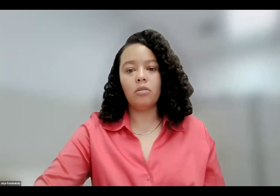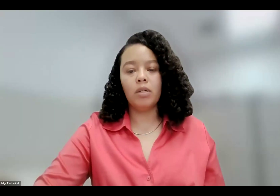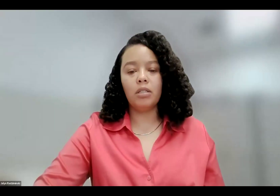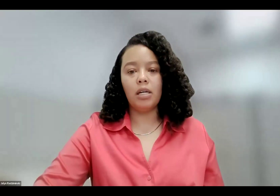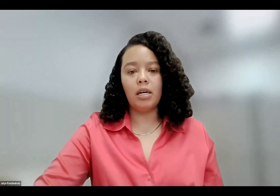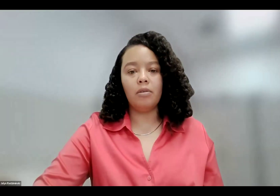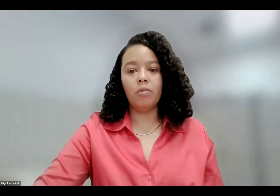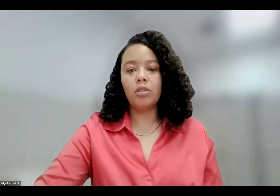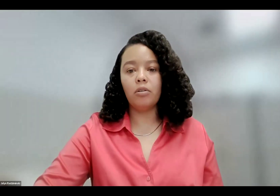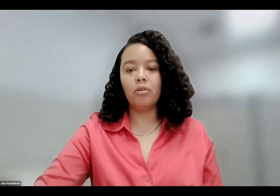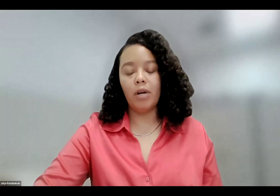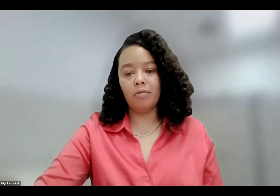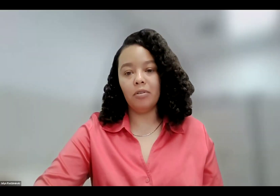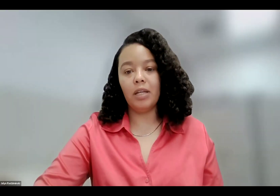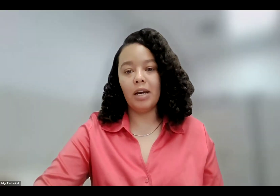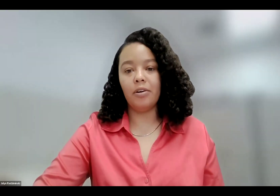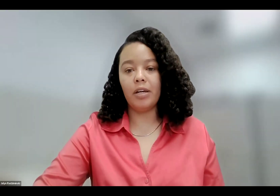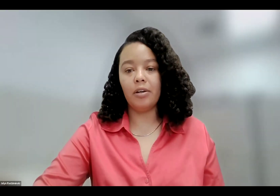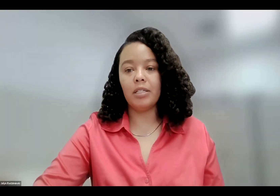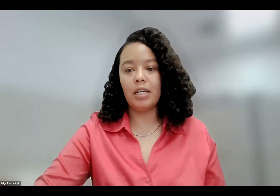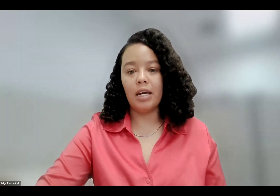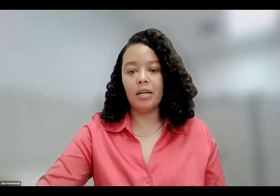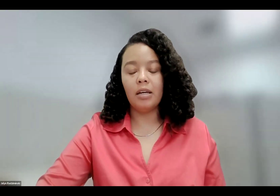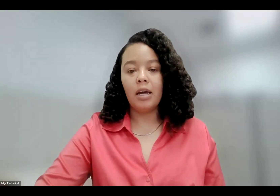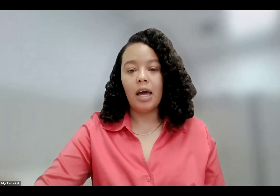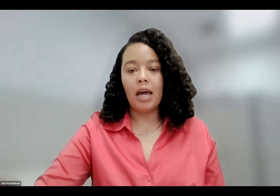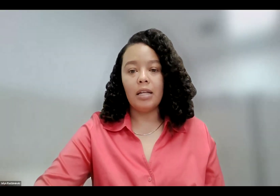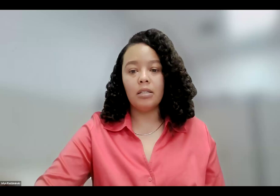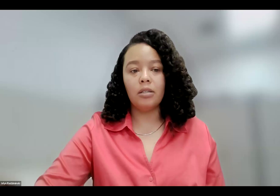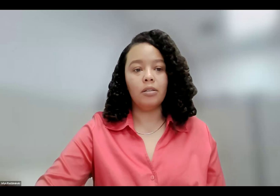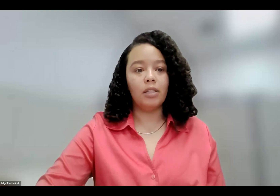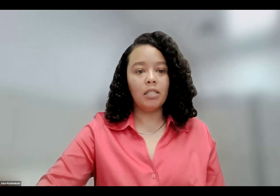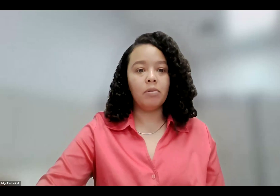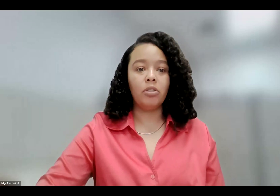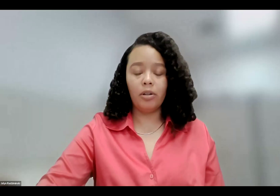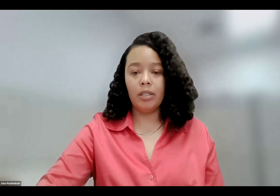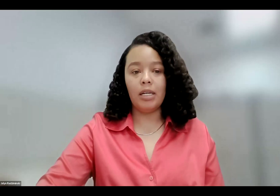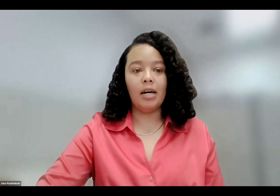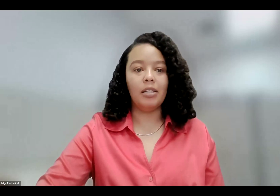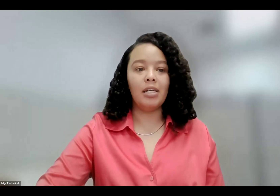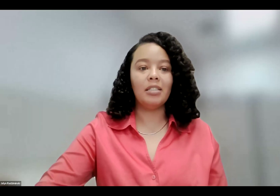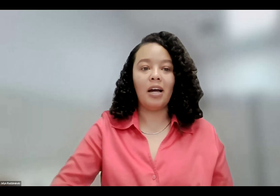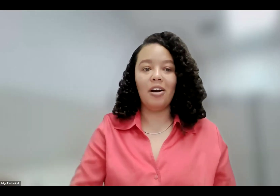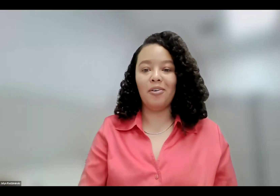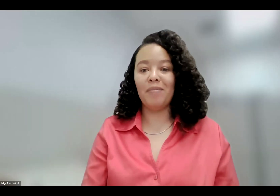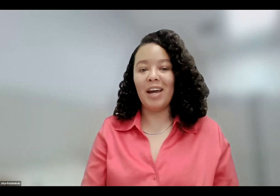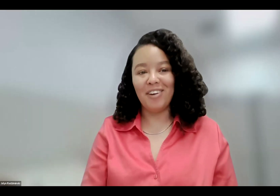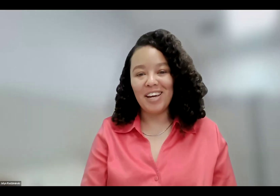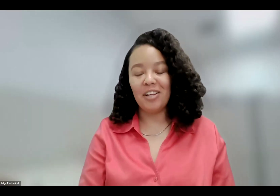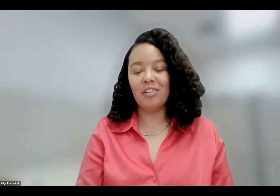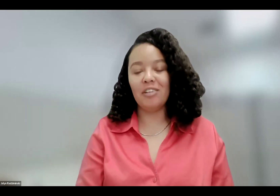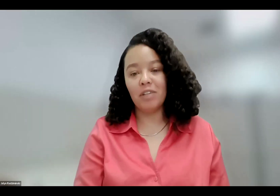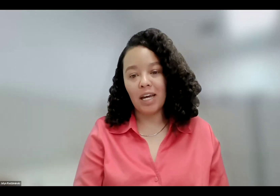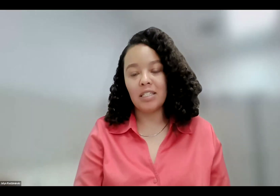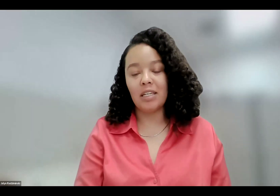Thank you so much, Leanne, and we're so grateful that you're here today. And last but certainly not least,